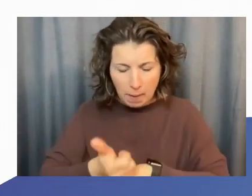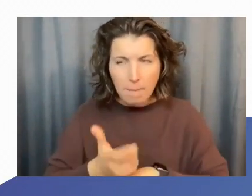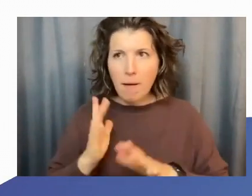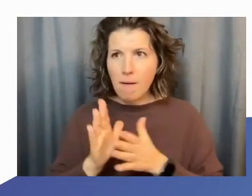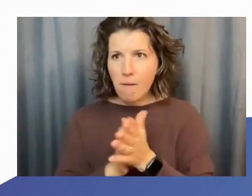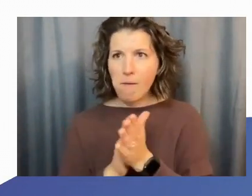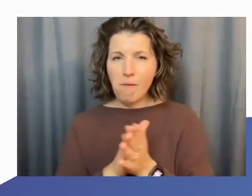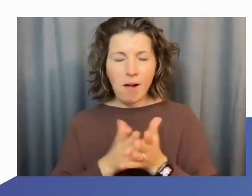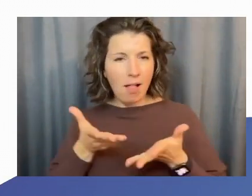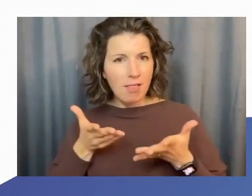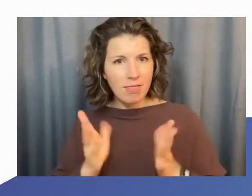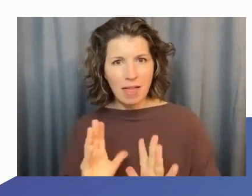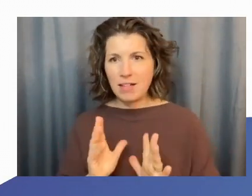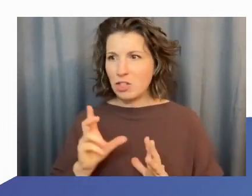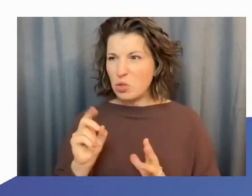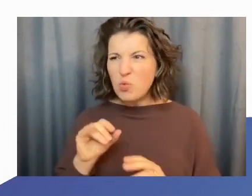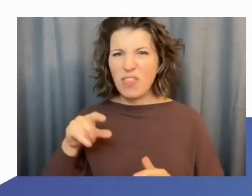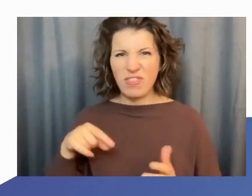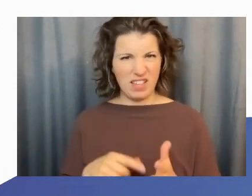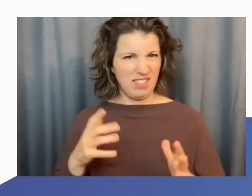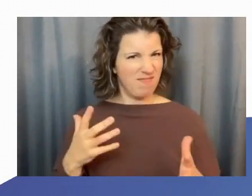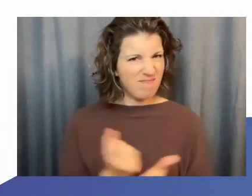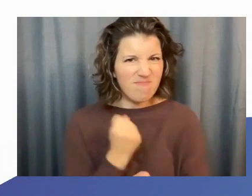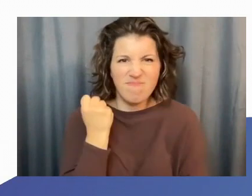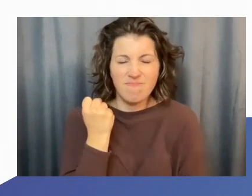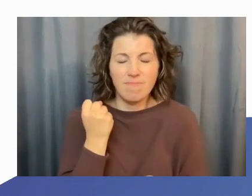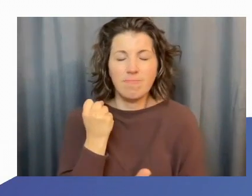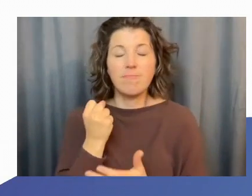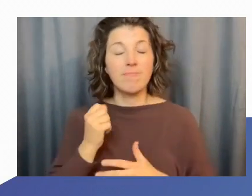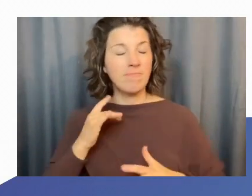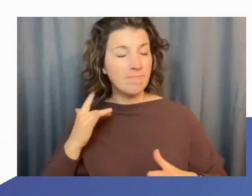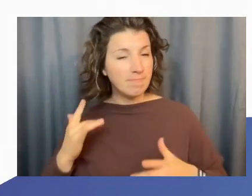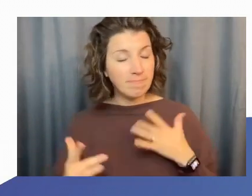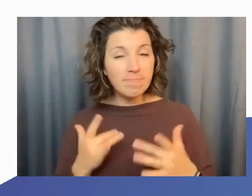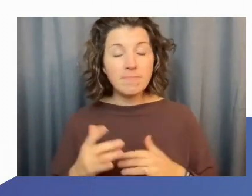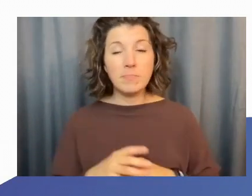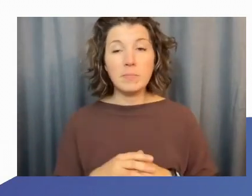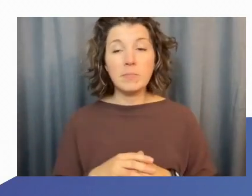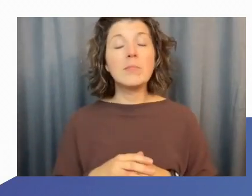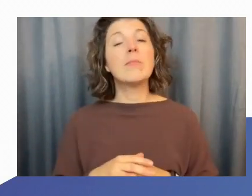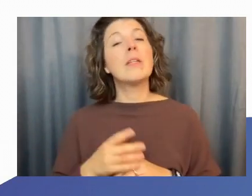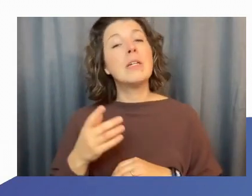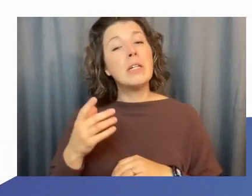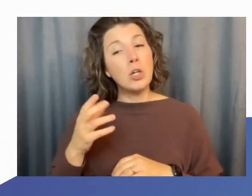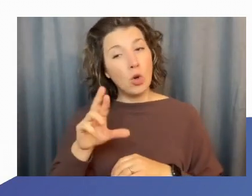normal, excited manner. Days after